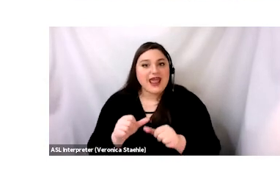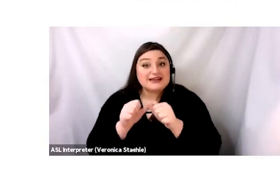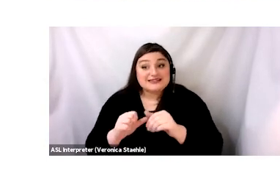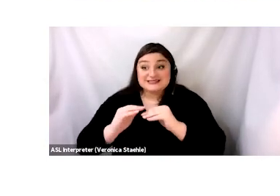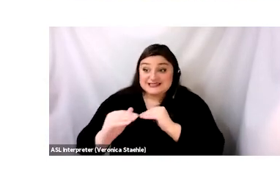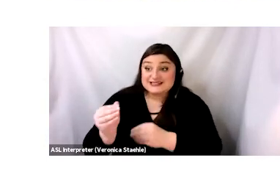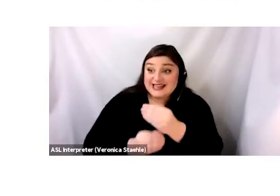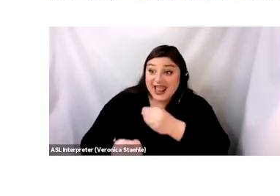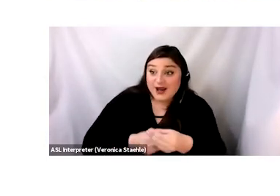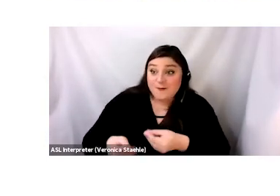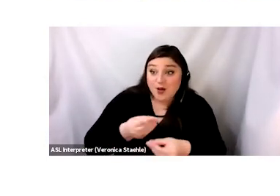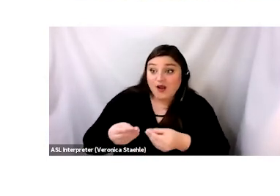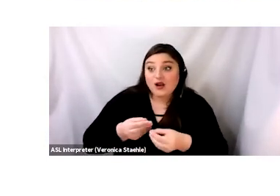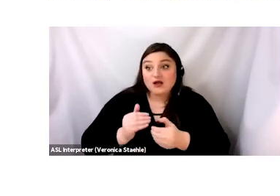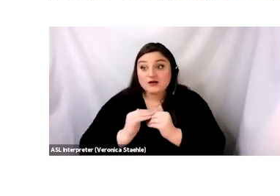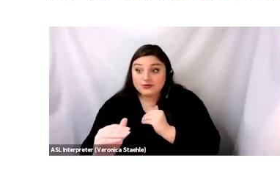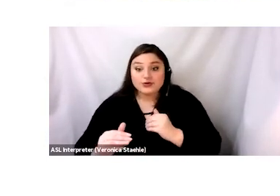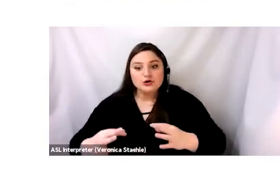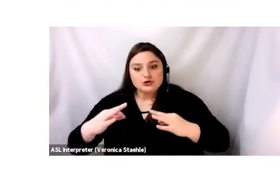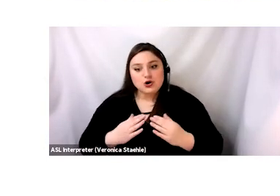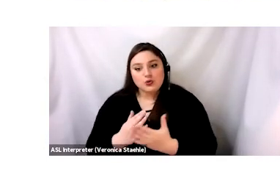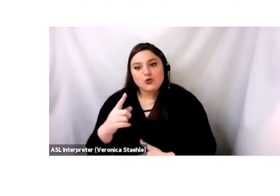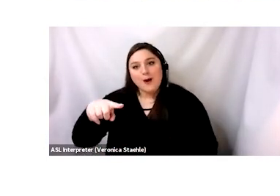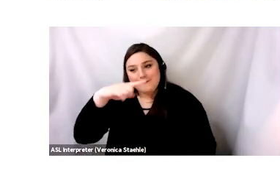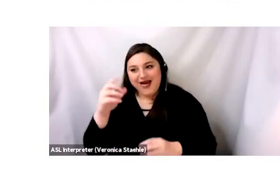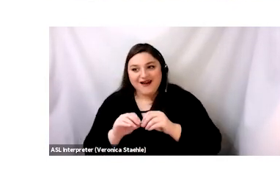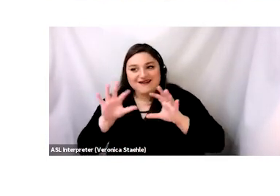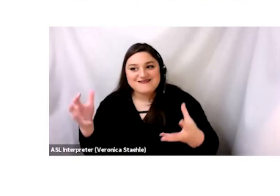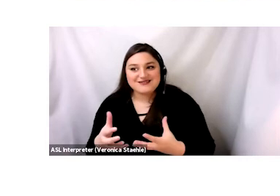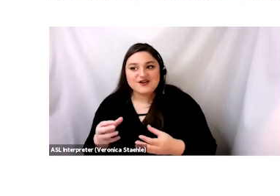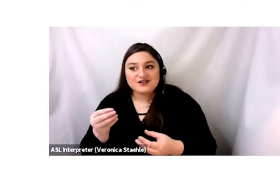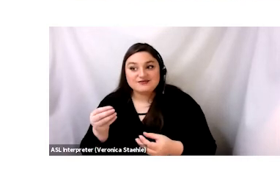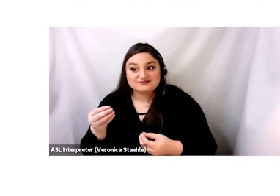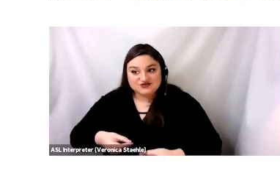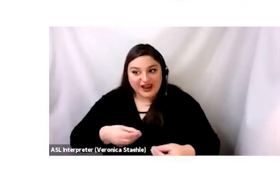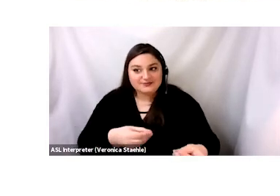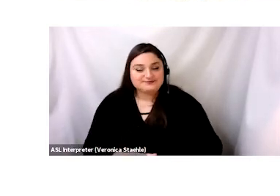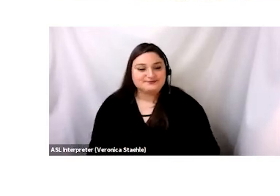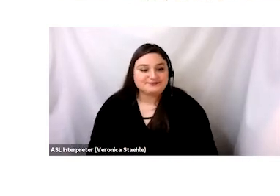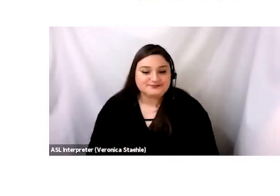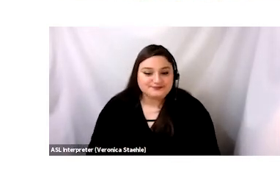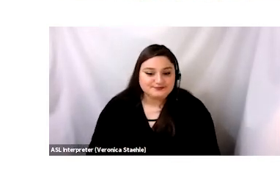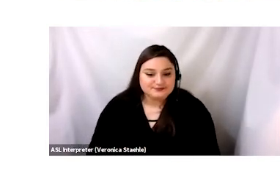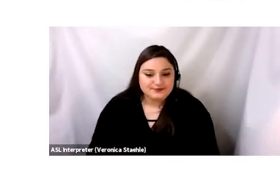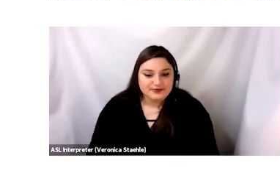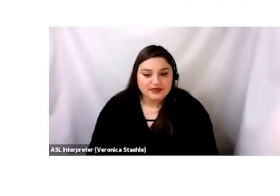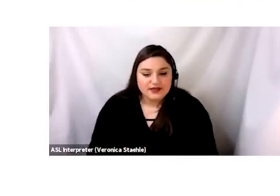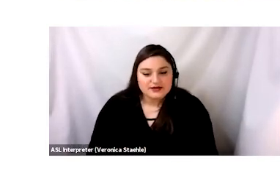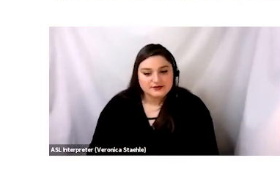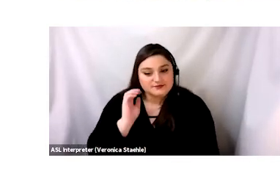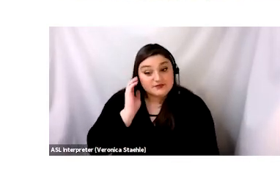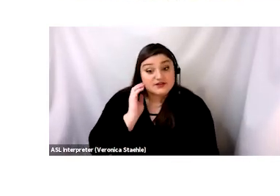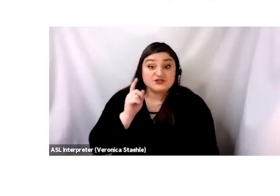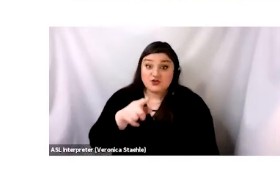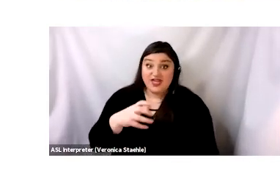a Black diasporic supply chain. So they have worked with 8,400 African